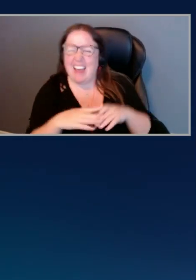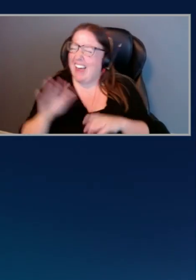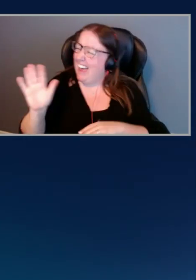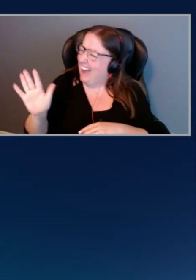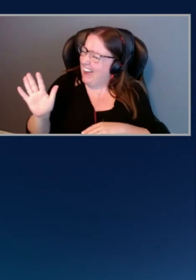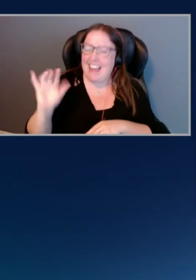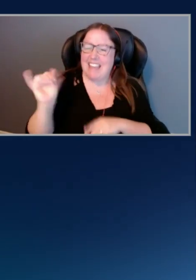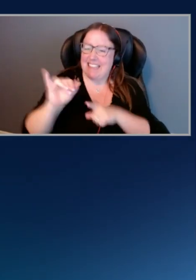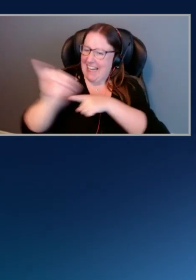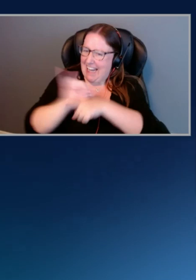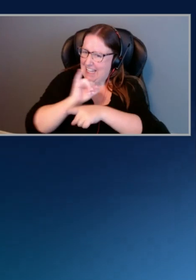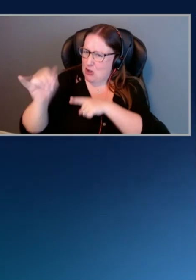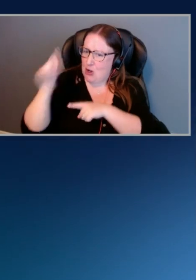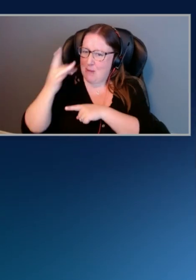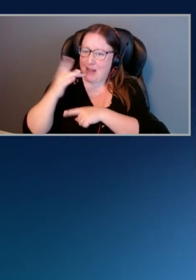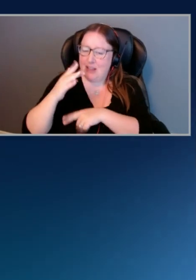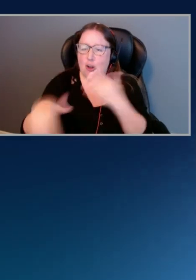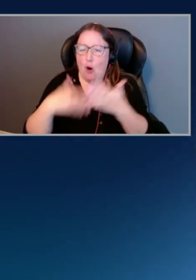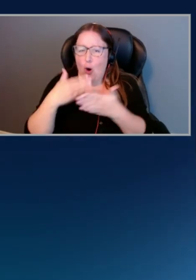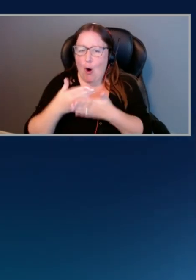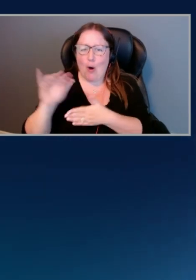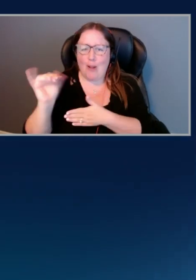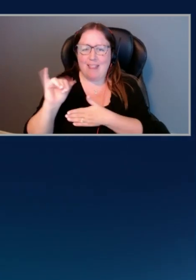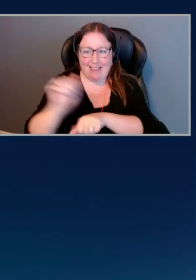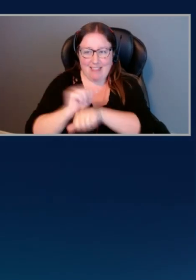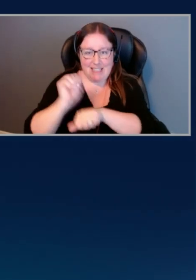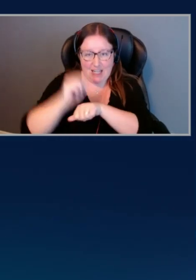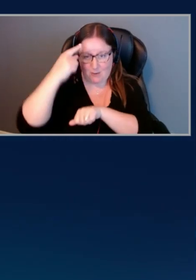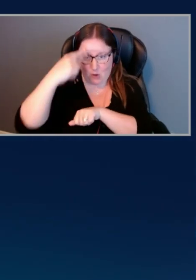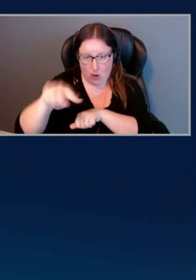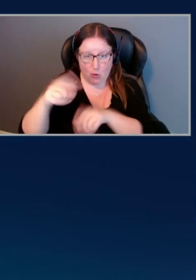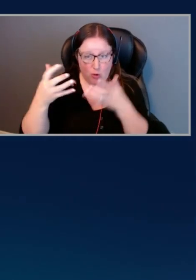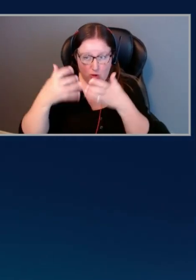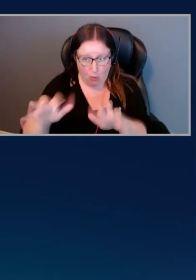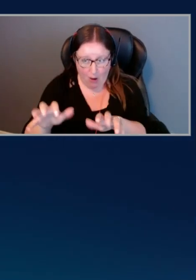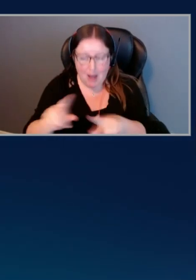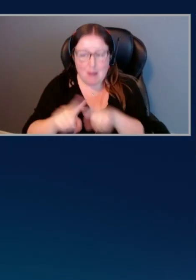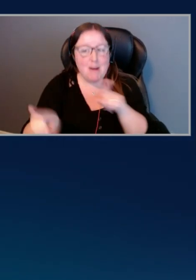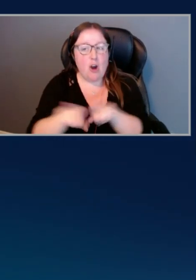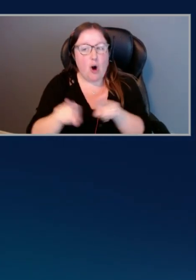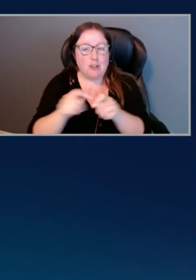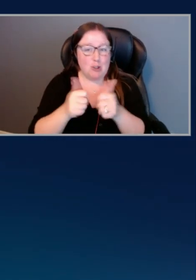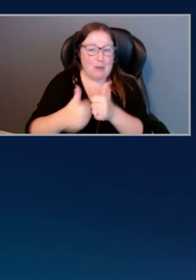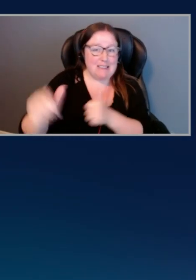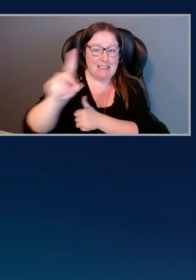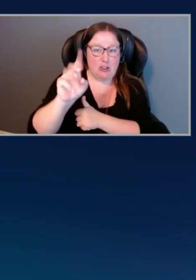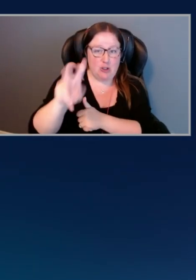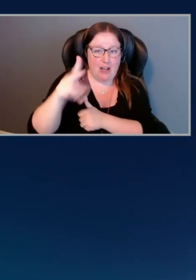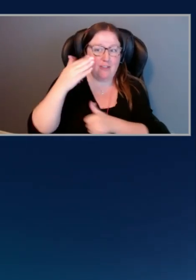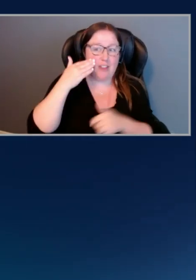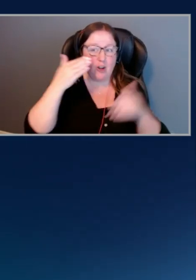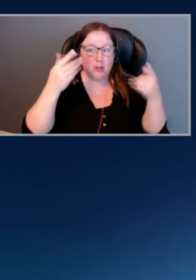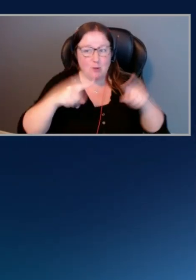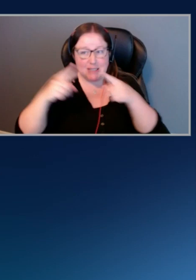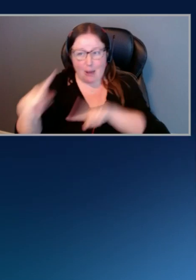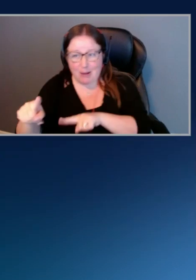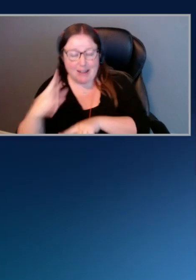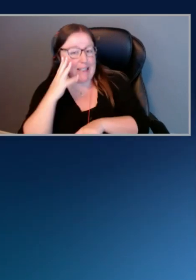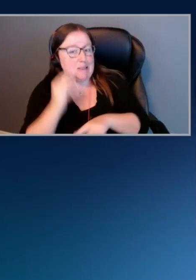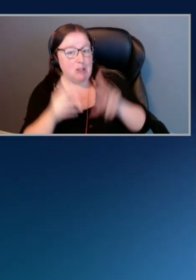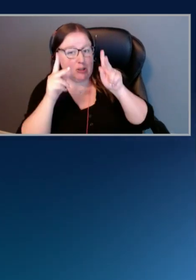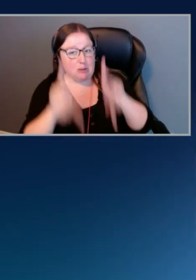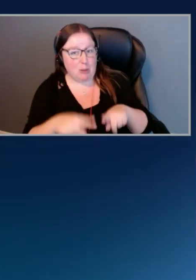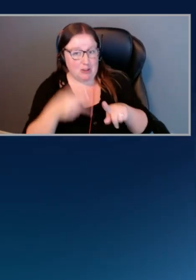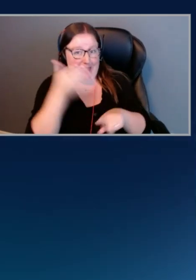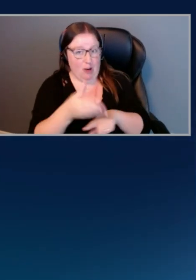It's an intern because it does all the like tasks for you that you don't want to do. It's also a senior dev that knows what's going on. It's an experienced person at the company that can